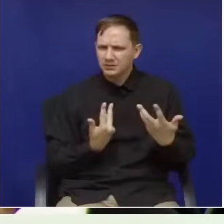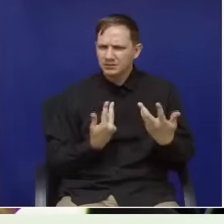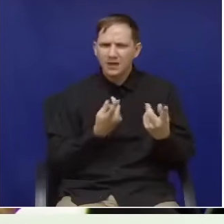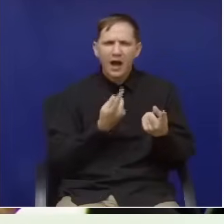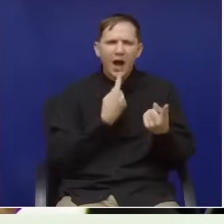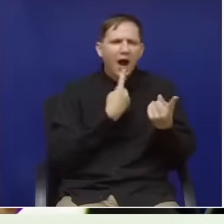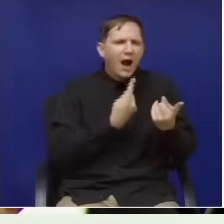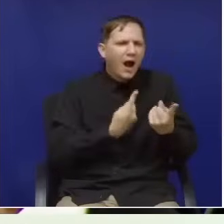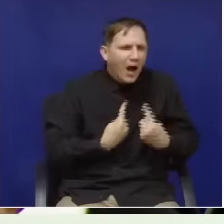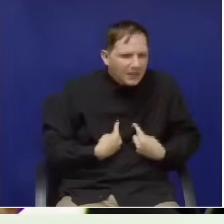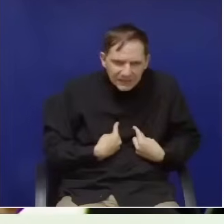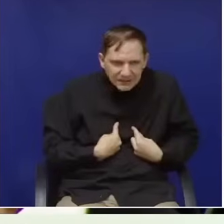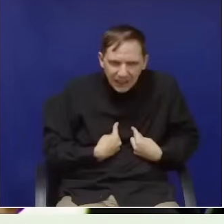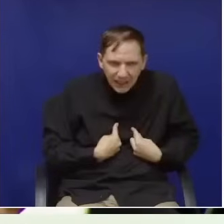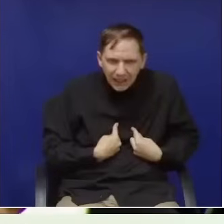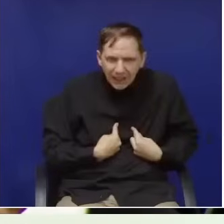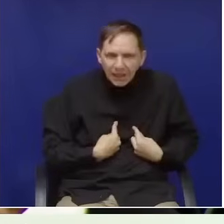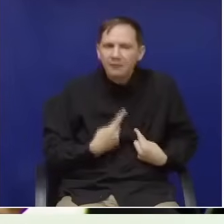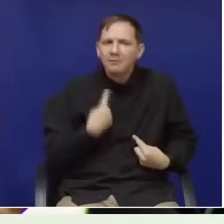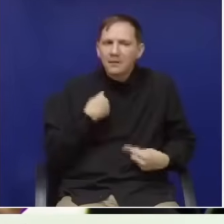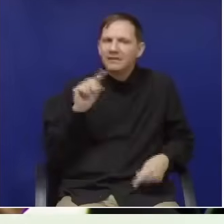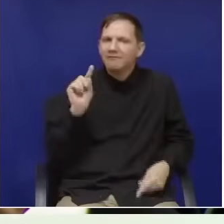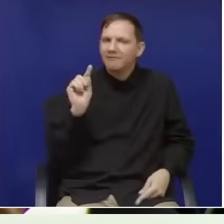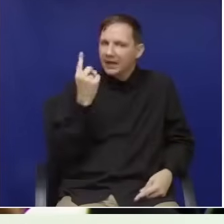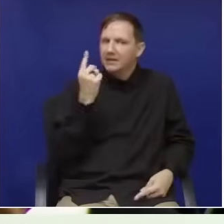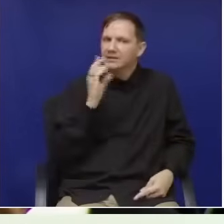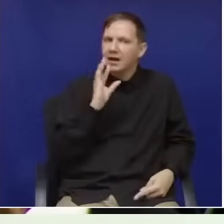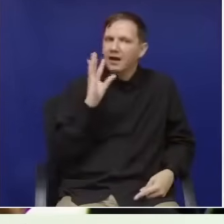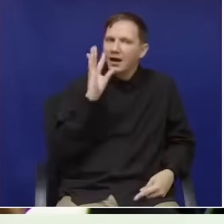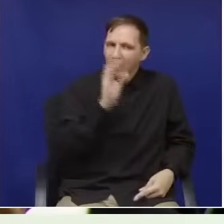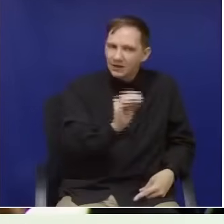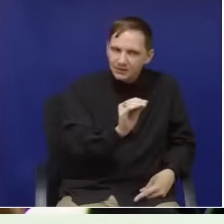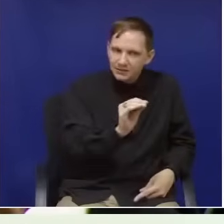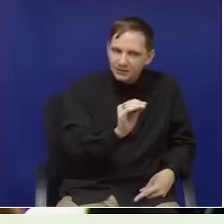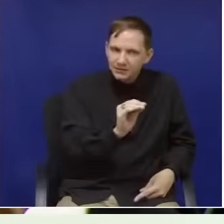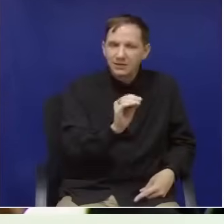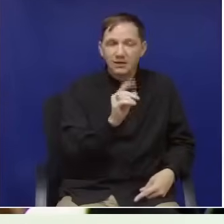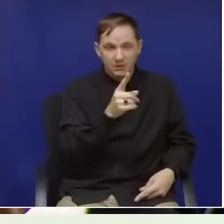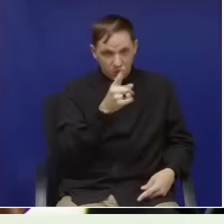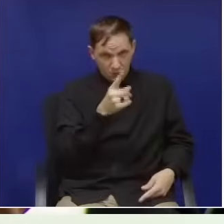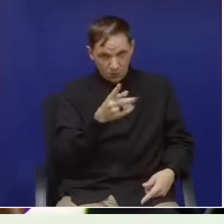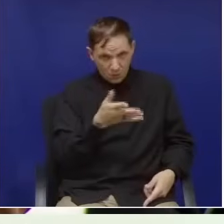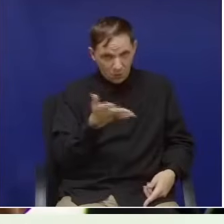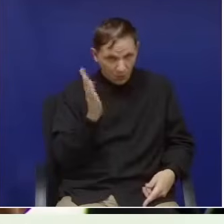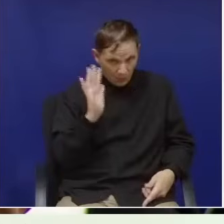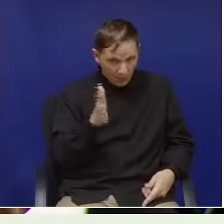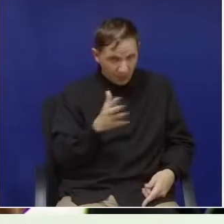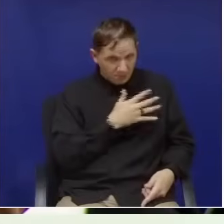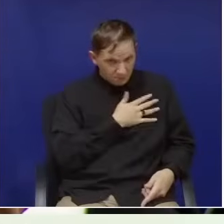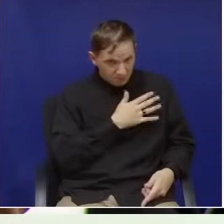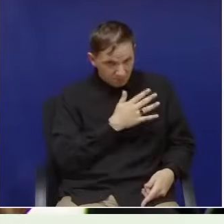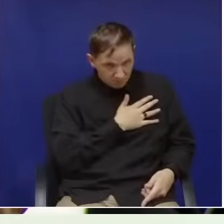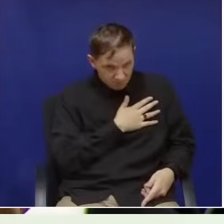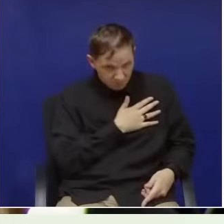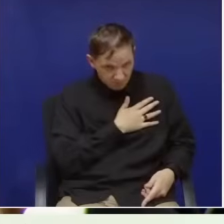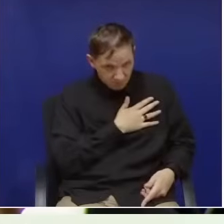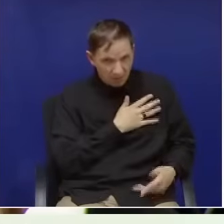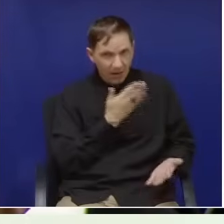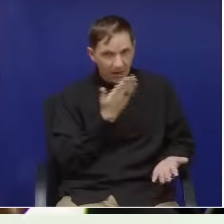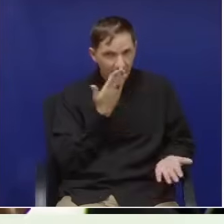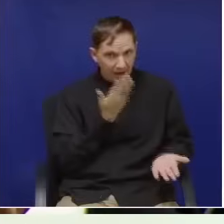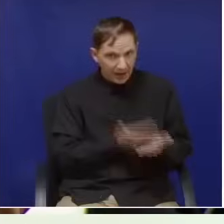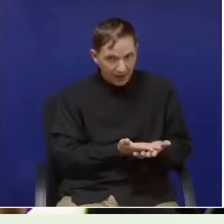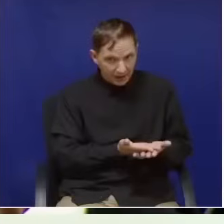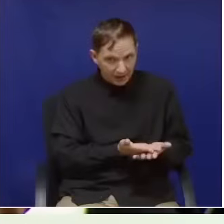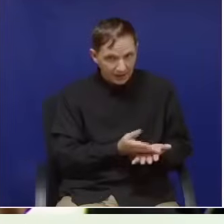answer what I asked. What I initially asked was whether you would be willing to divulge